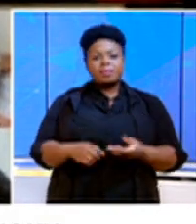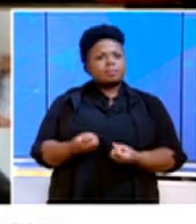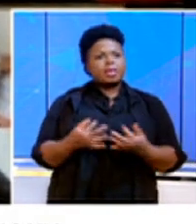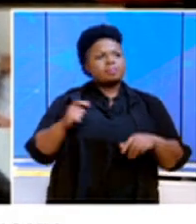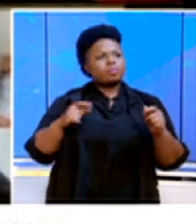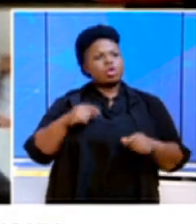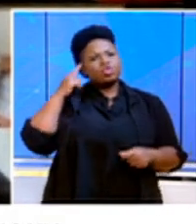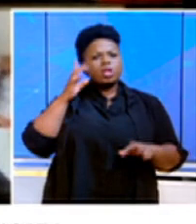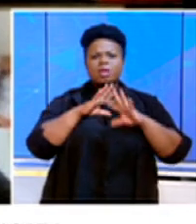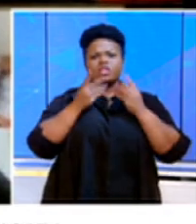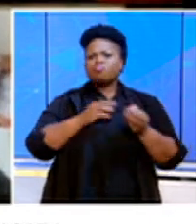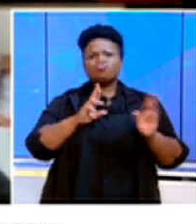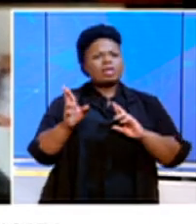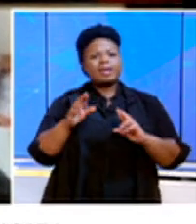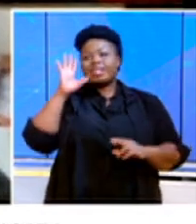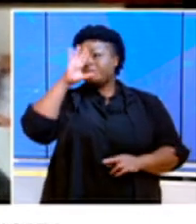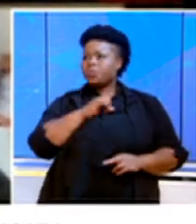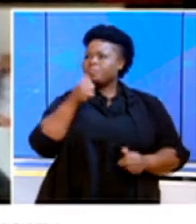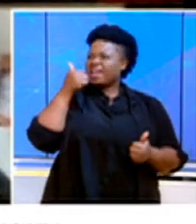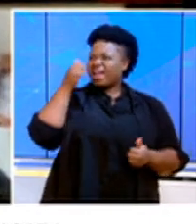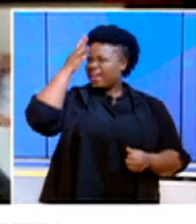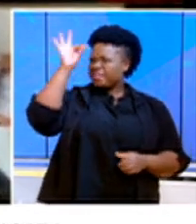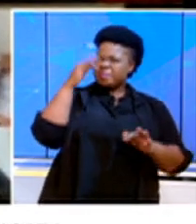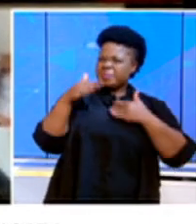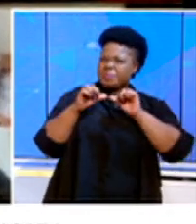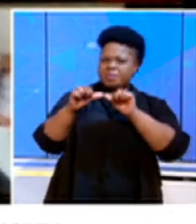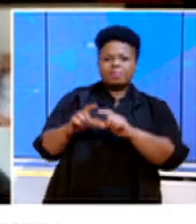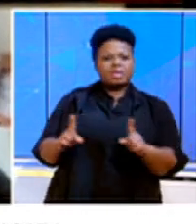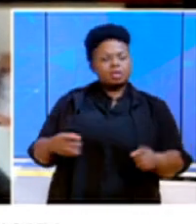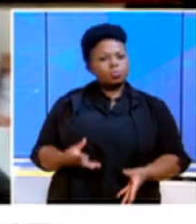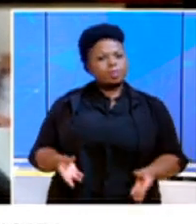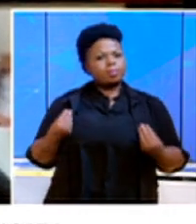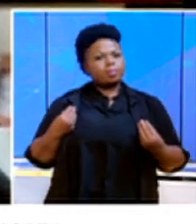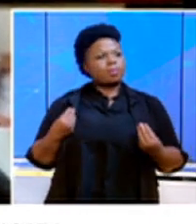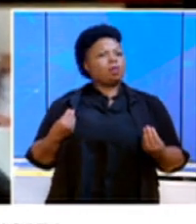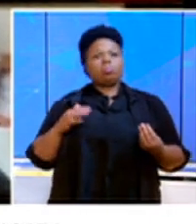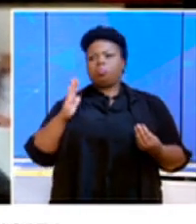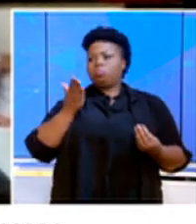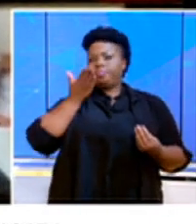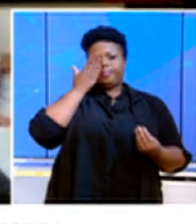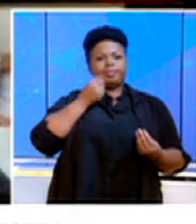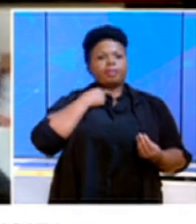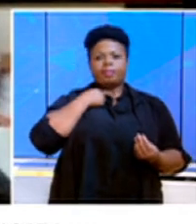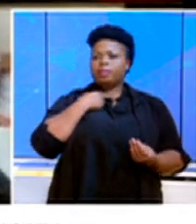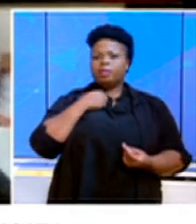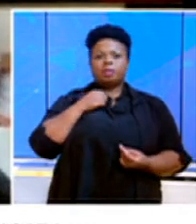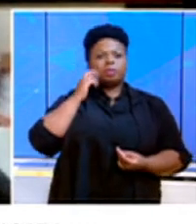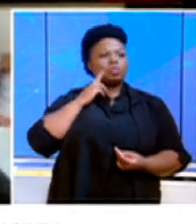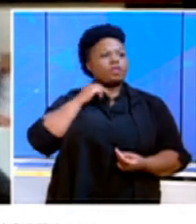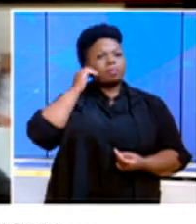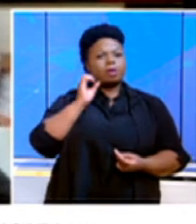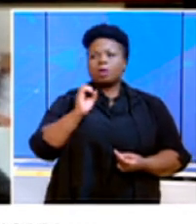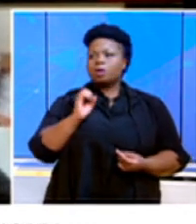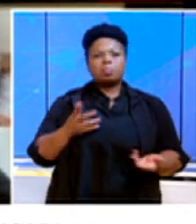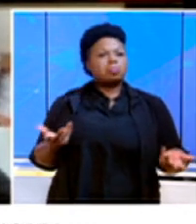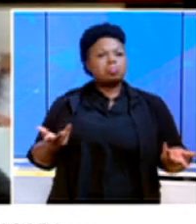were. It's just, you just assumed government was getting on with this. Mm. And then you discover in late October, November, nothing